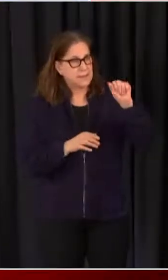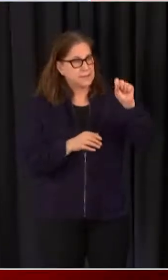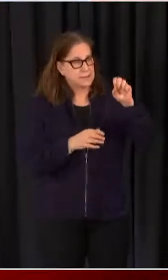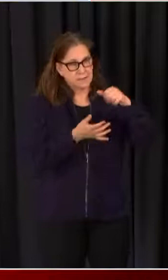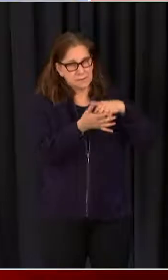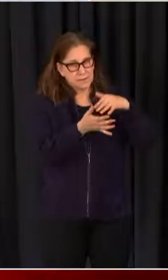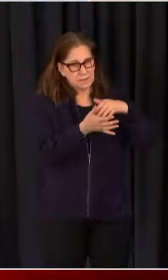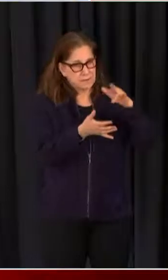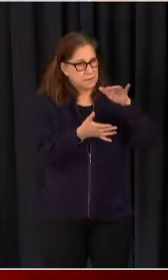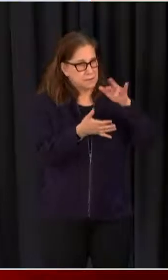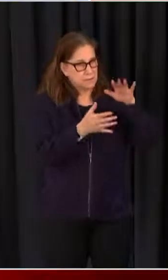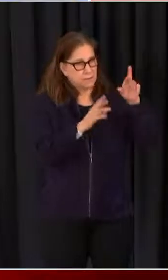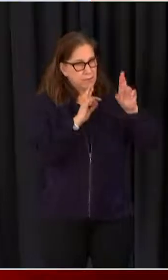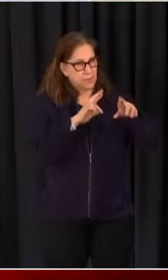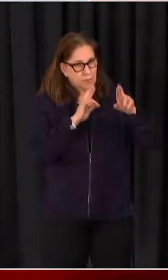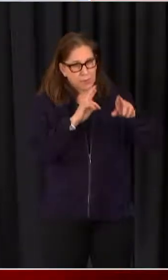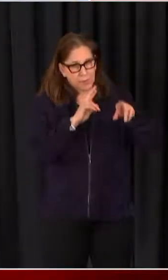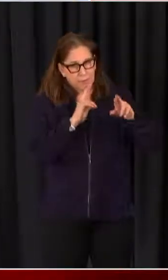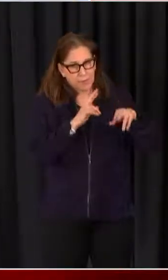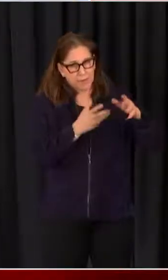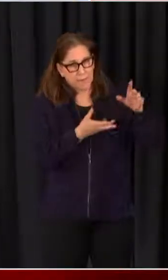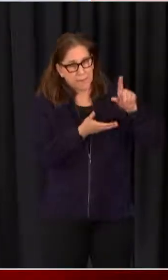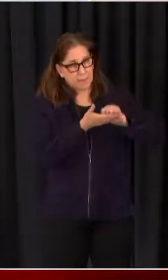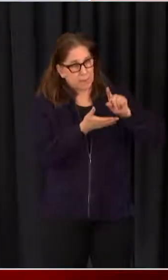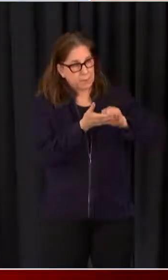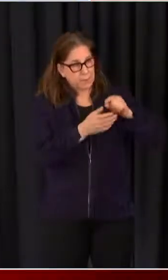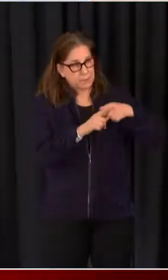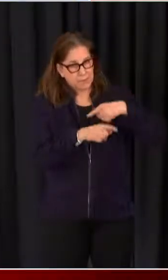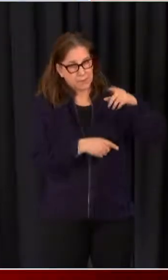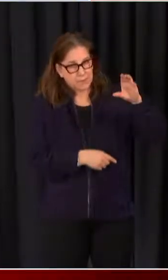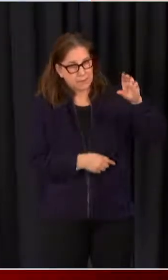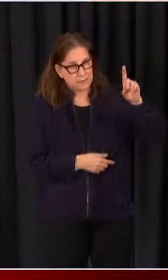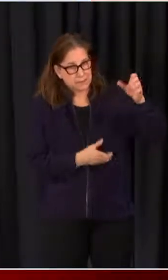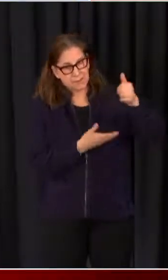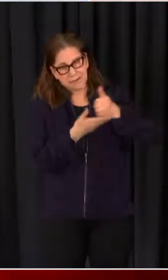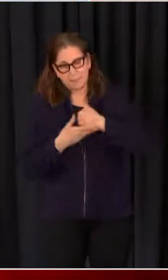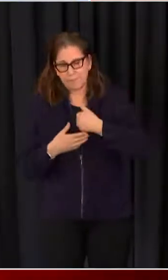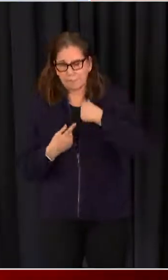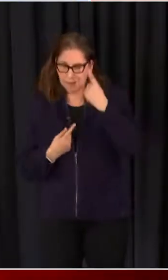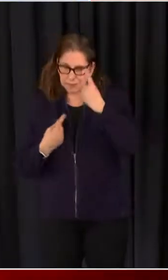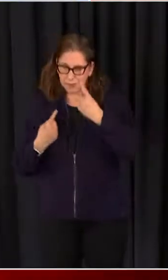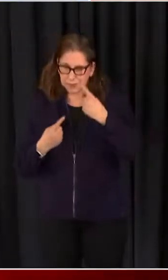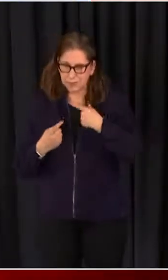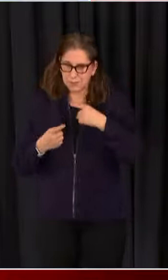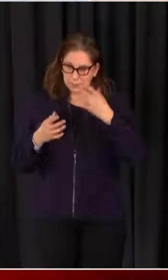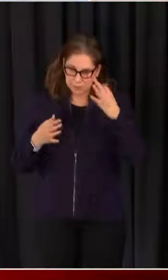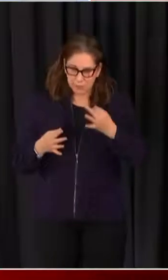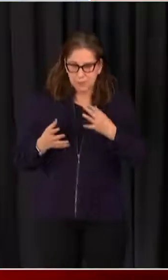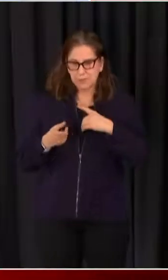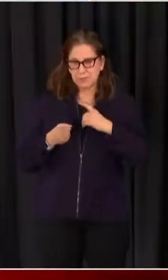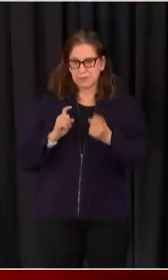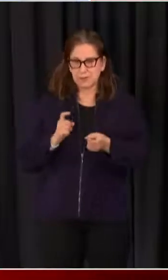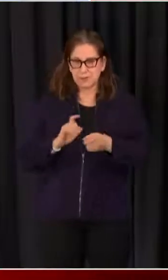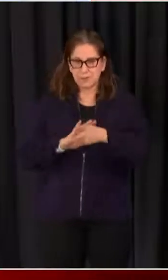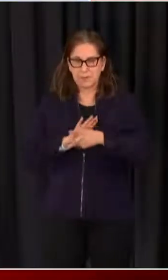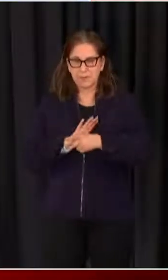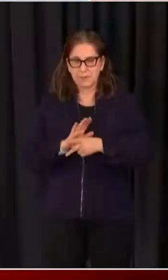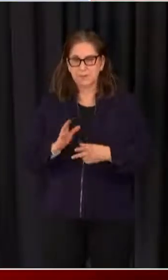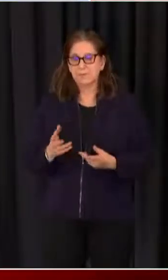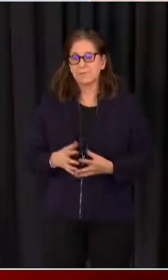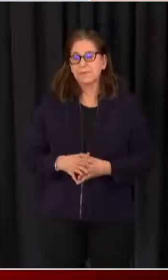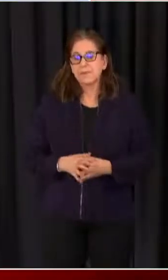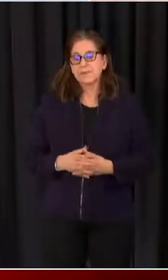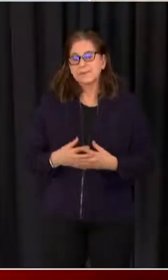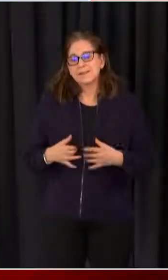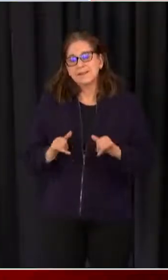weekly reports that are published from the CDC, it can help shape our thinking where we have made some decisions because we still needed to learn more